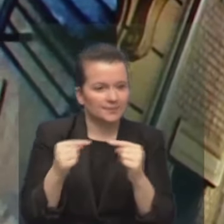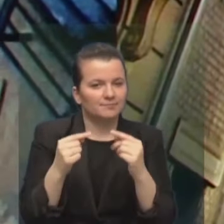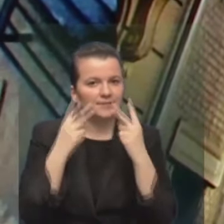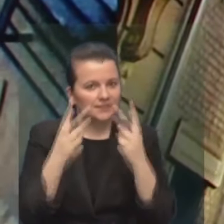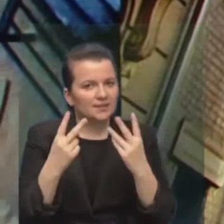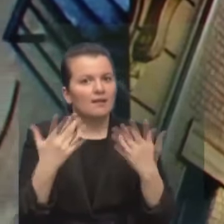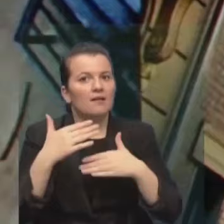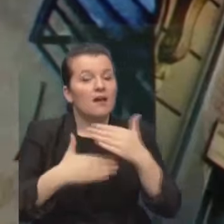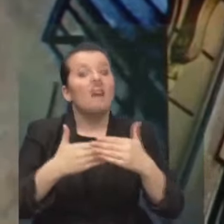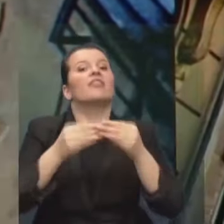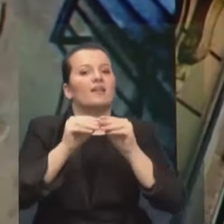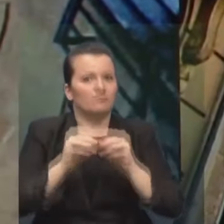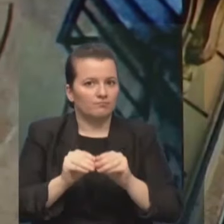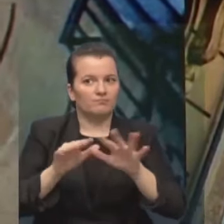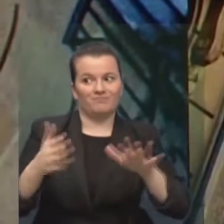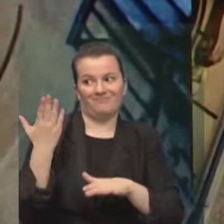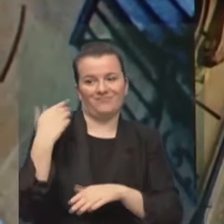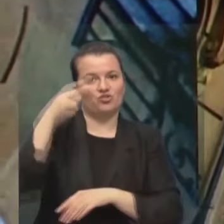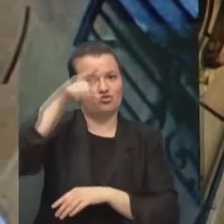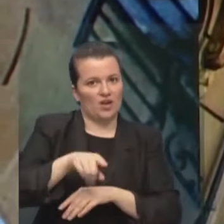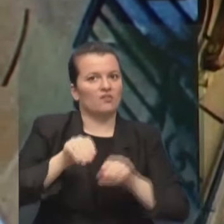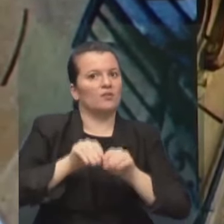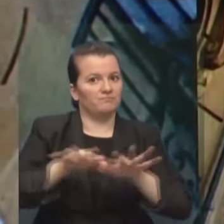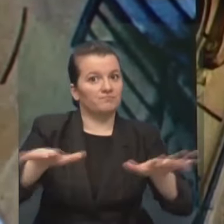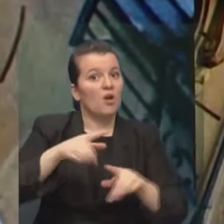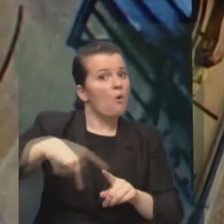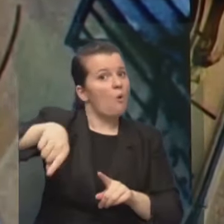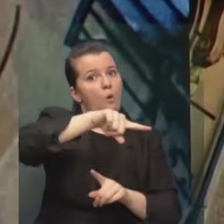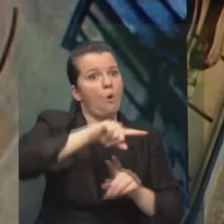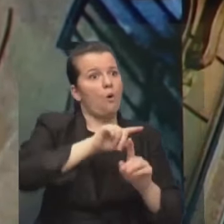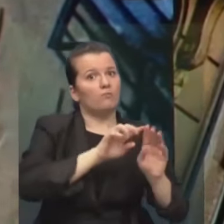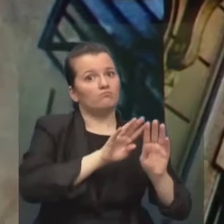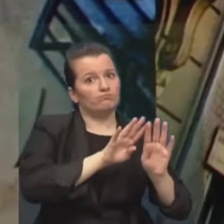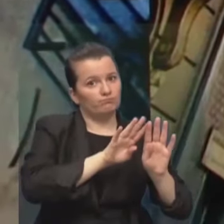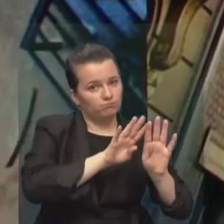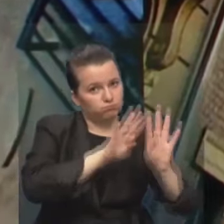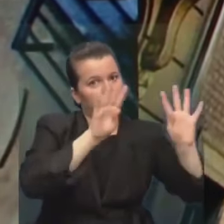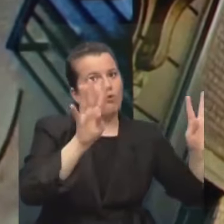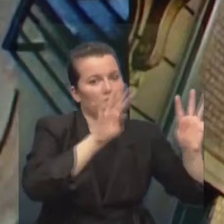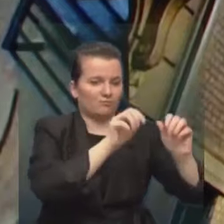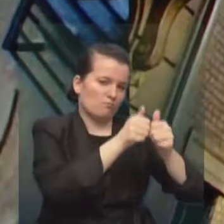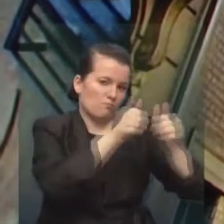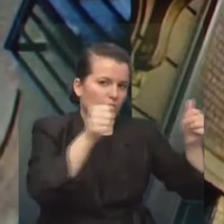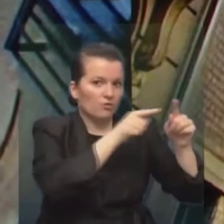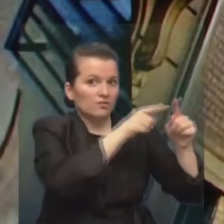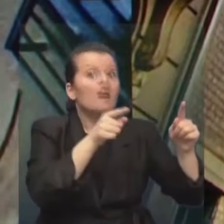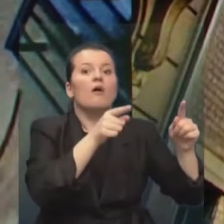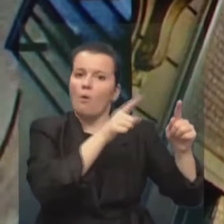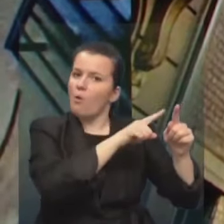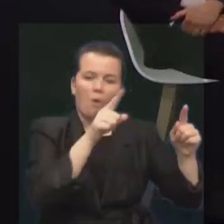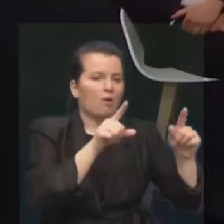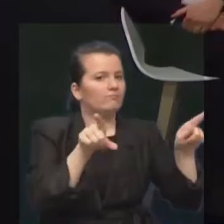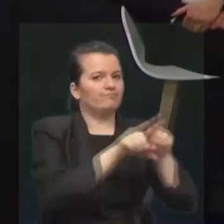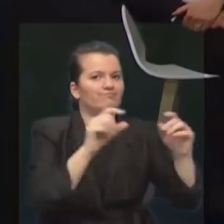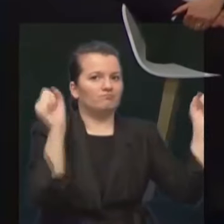Publication in January, the plan was unanimously approved by the board of directors. Finally, the board